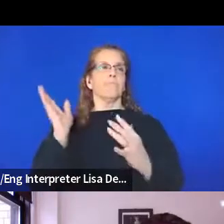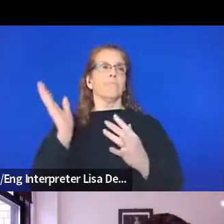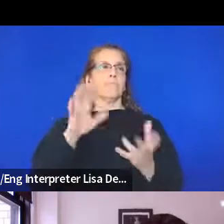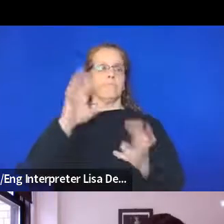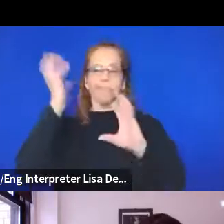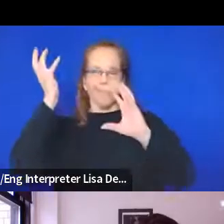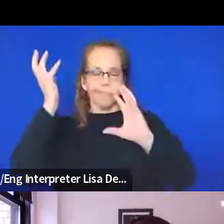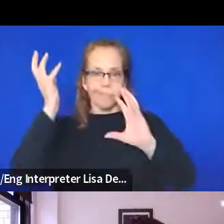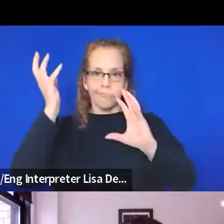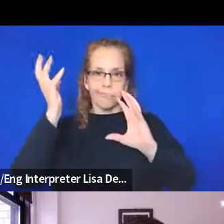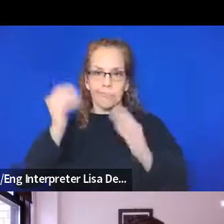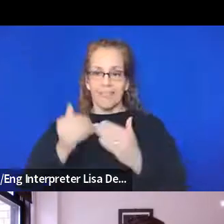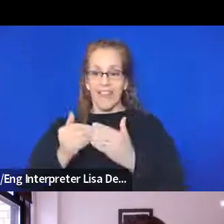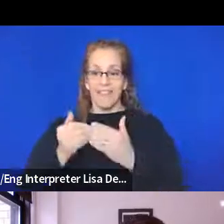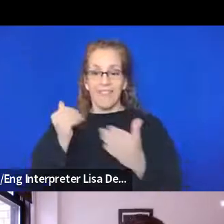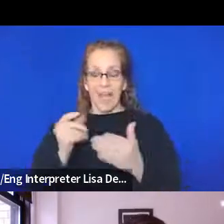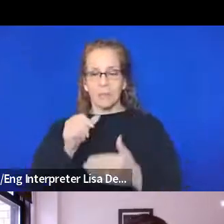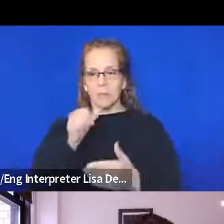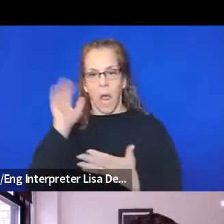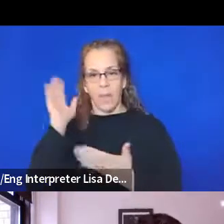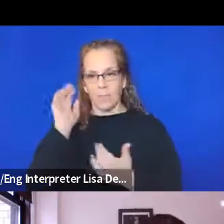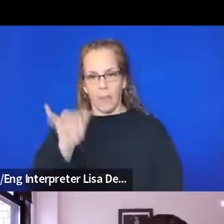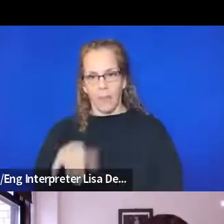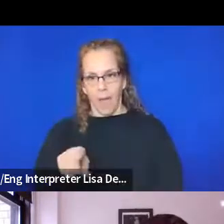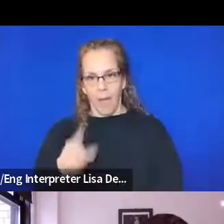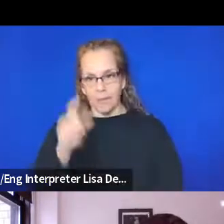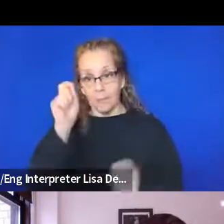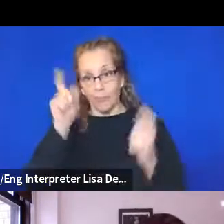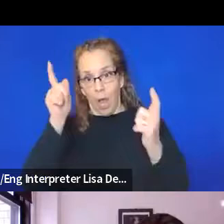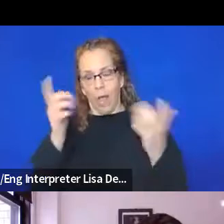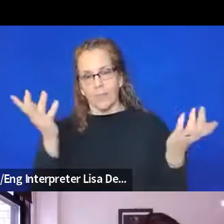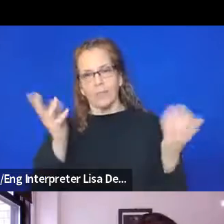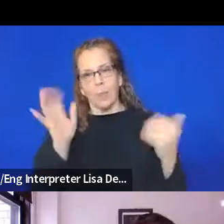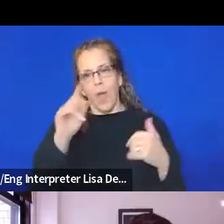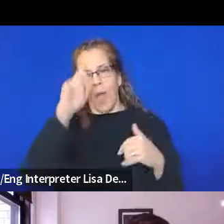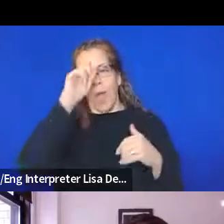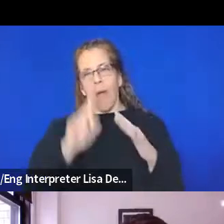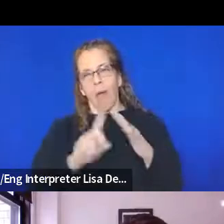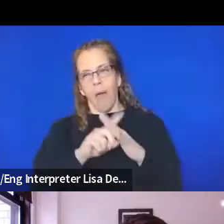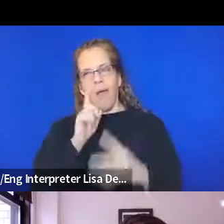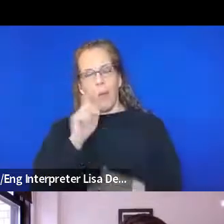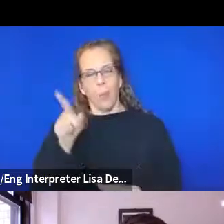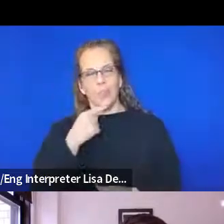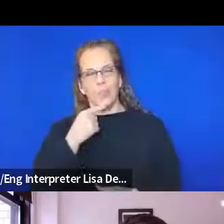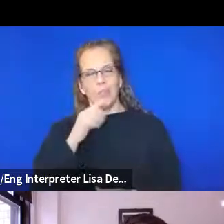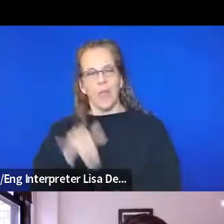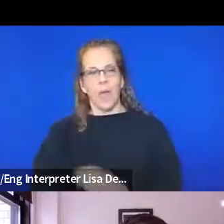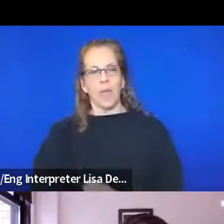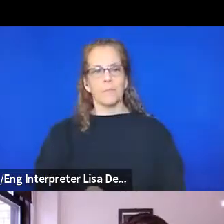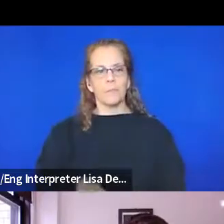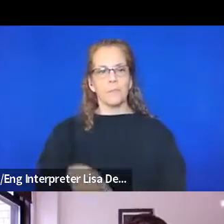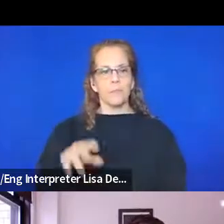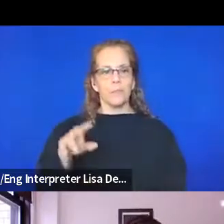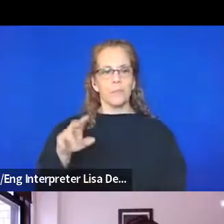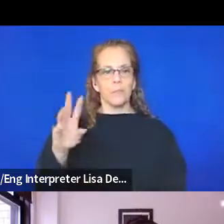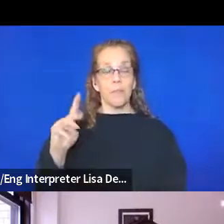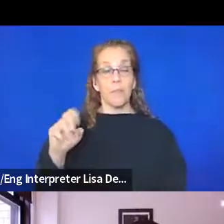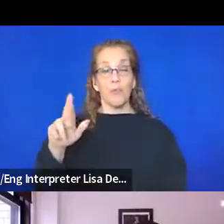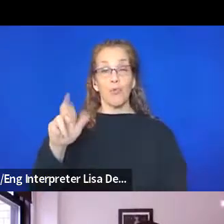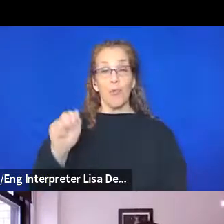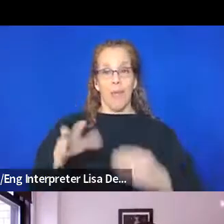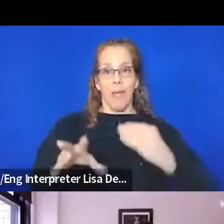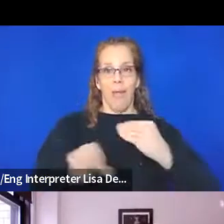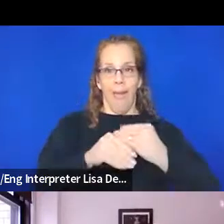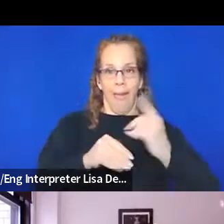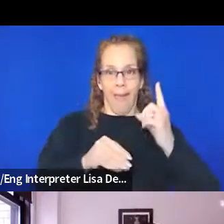even really help that. So that's the first thing that comes to mind for me. And I would add to that sometimes,